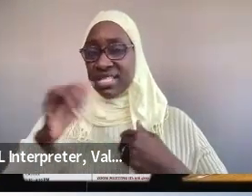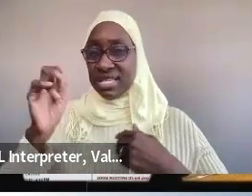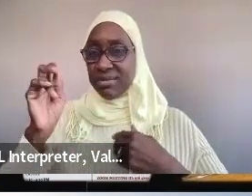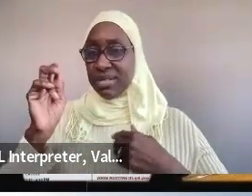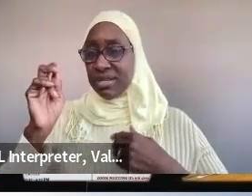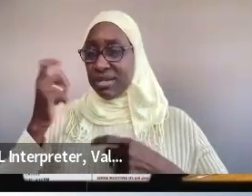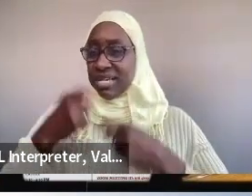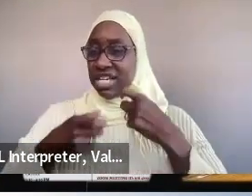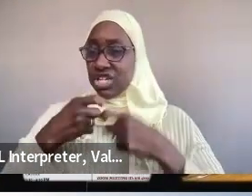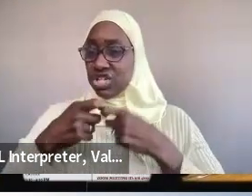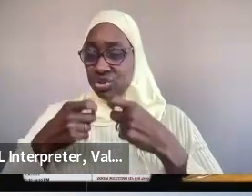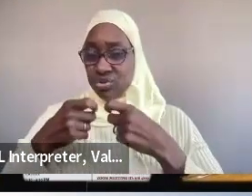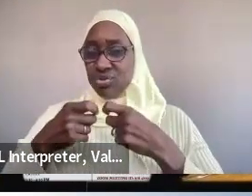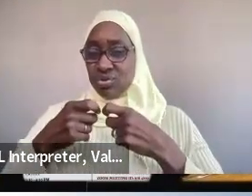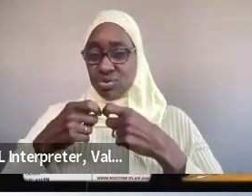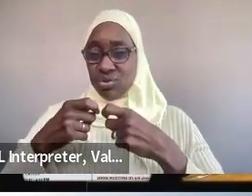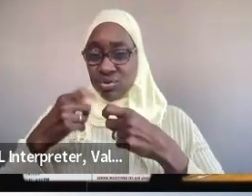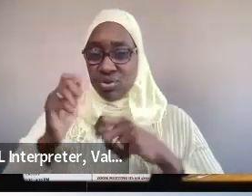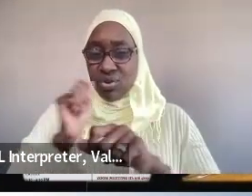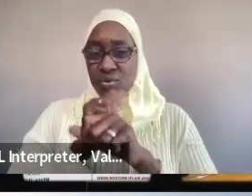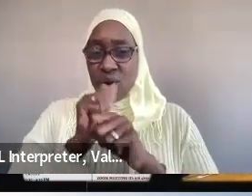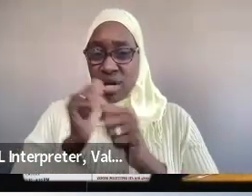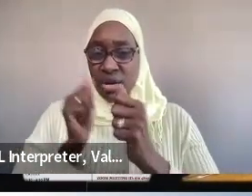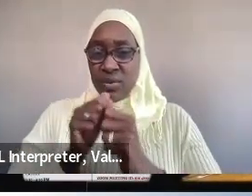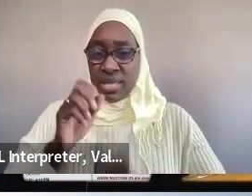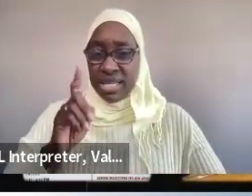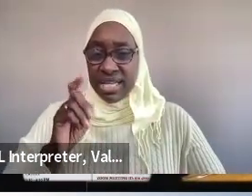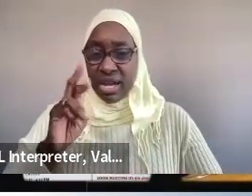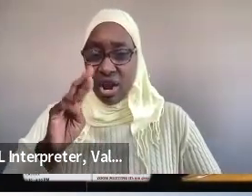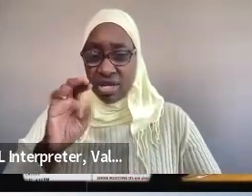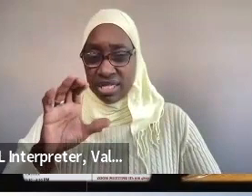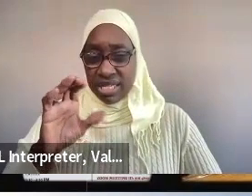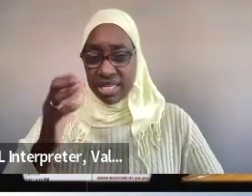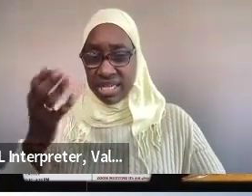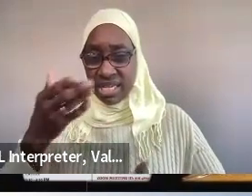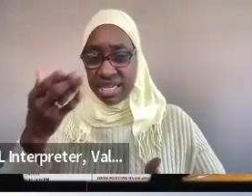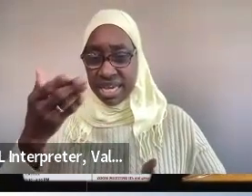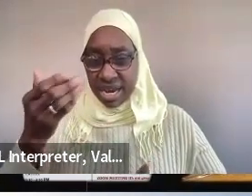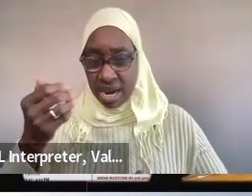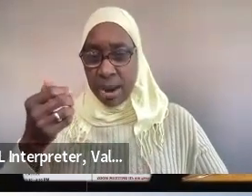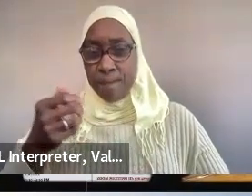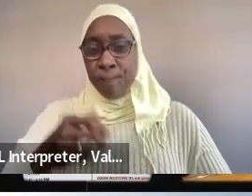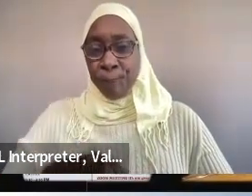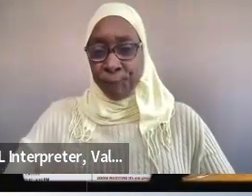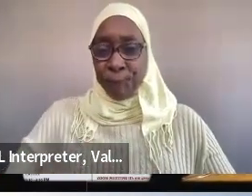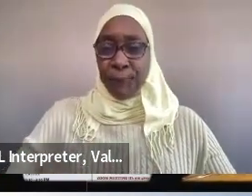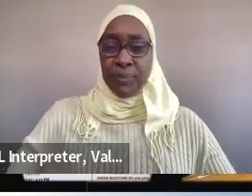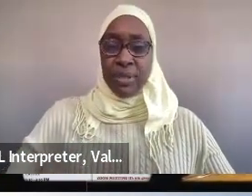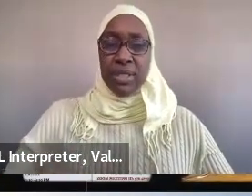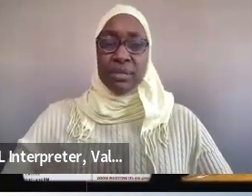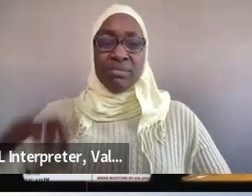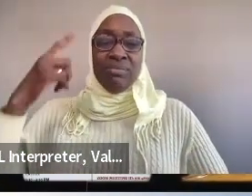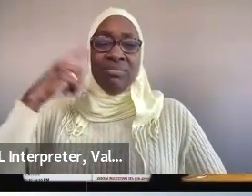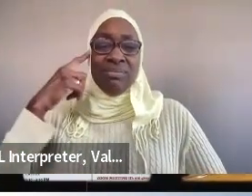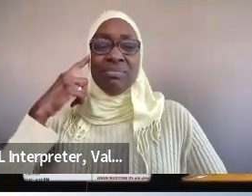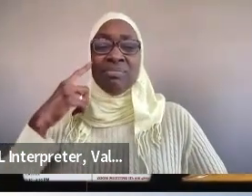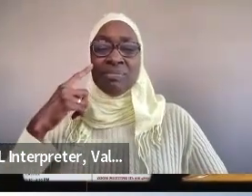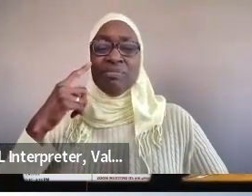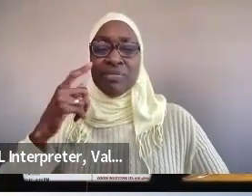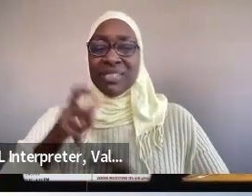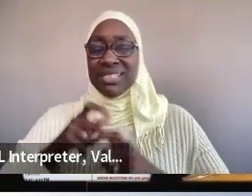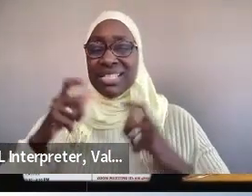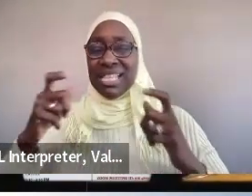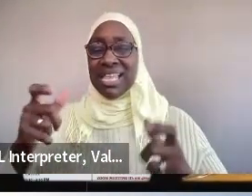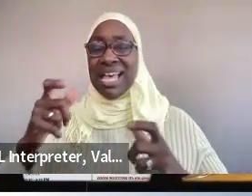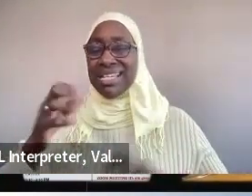working with the DRC here, or Disability Resource Center is the name that they go by. I think there's definitely a lot of staffing and capacity